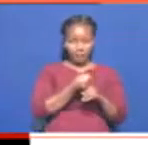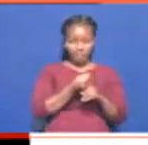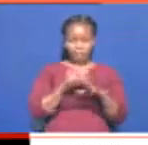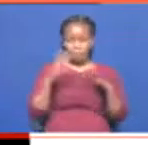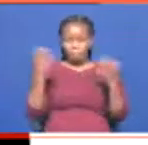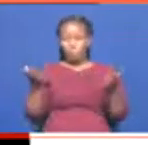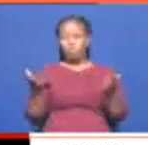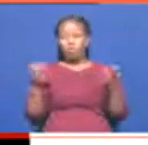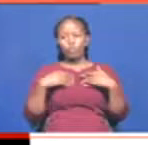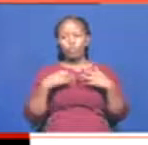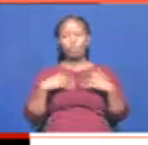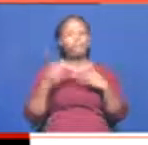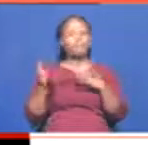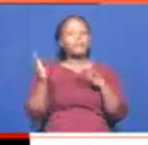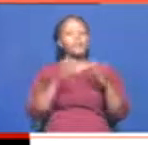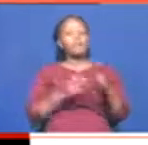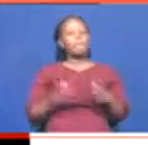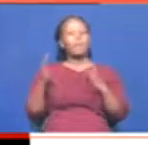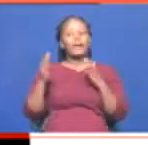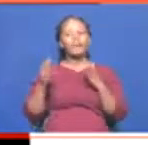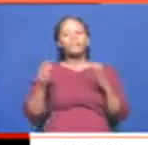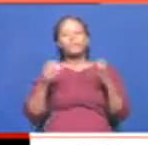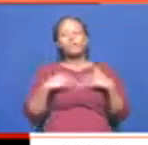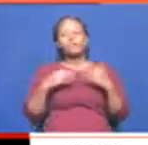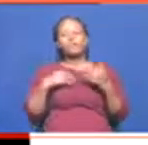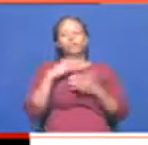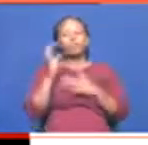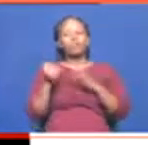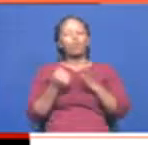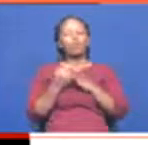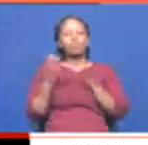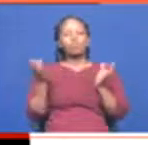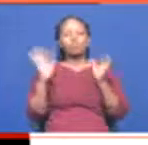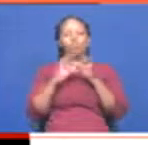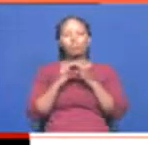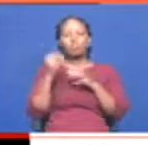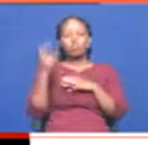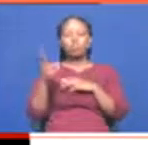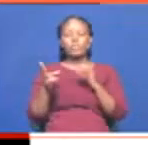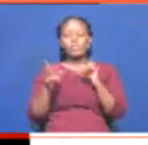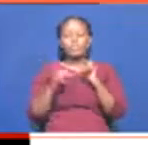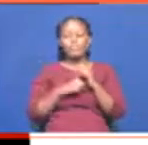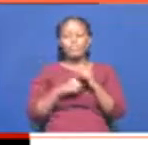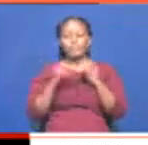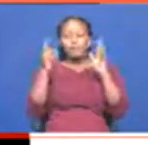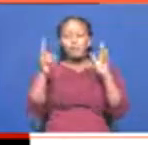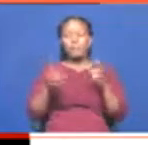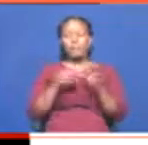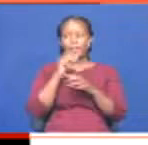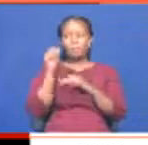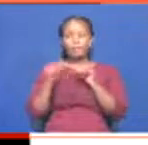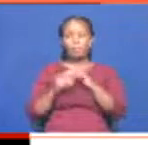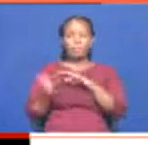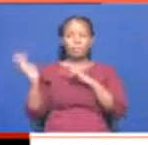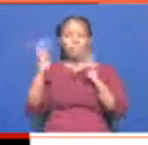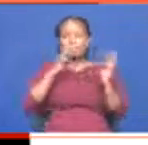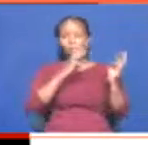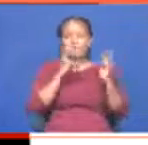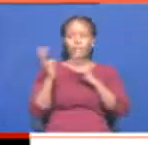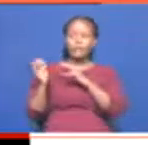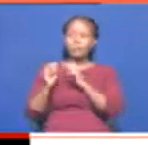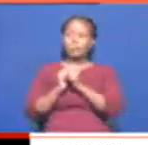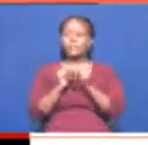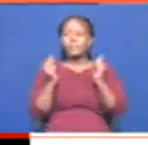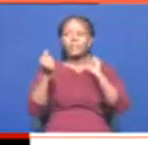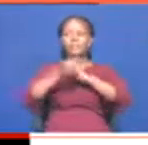aligned to the COP26 on matters to do with the climate change. The